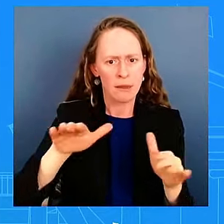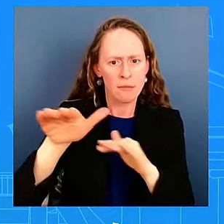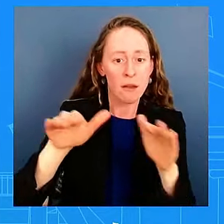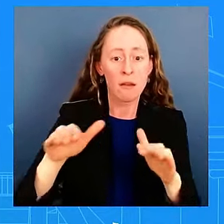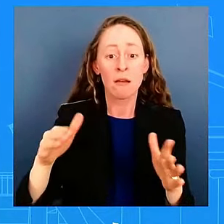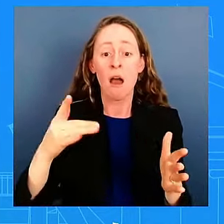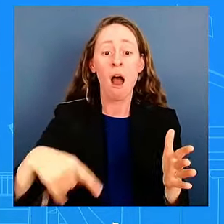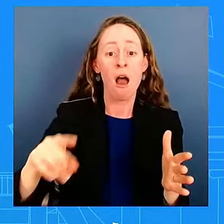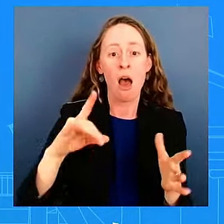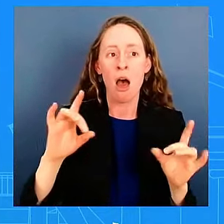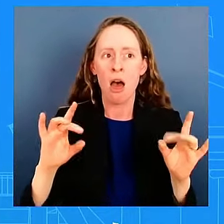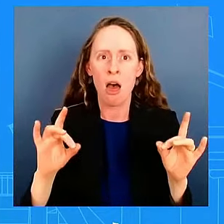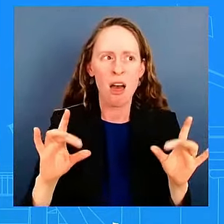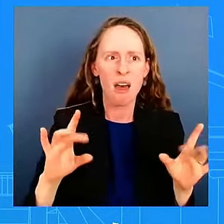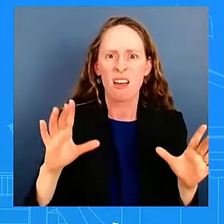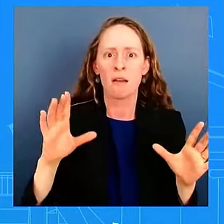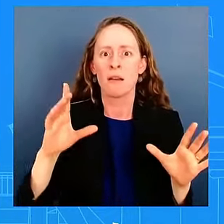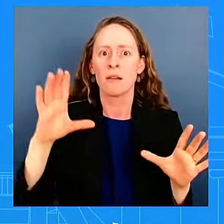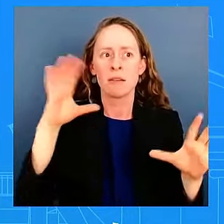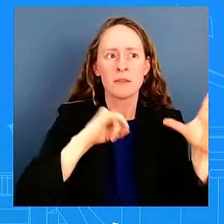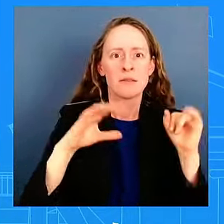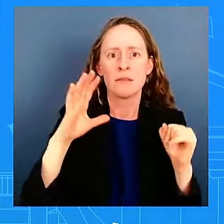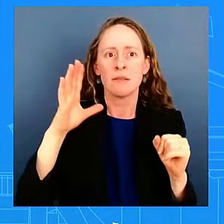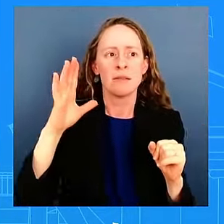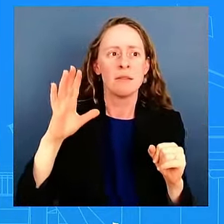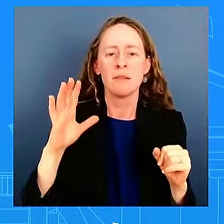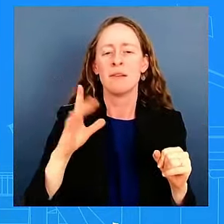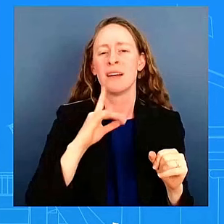ridiculous. Yeah. Oh, yes.